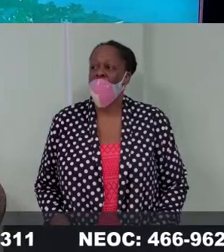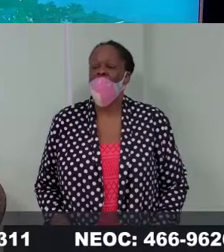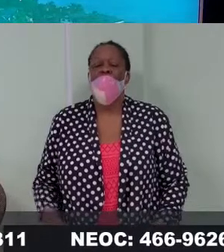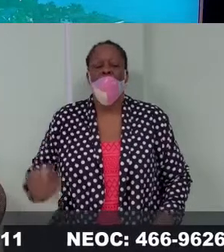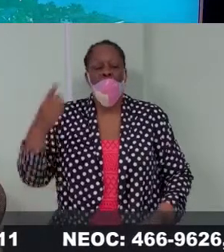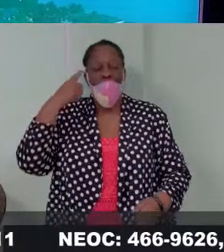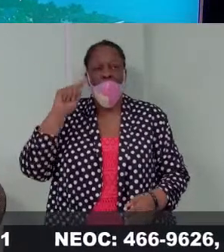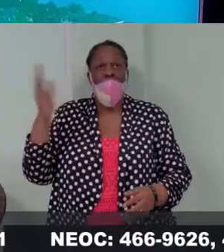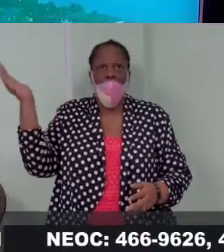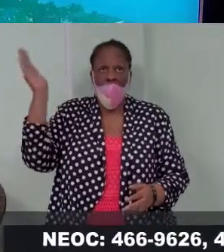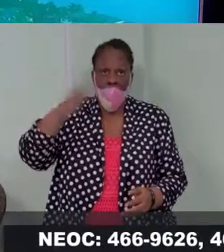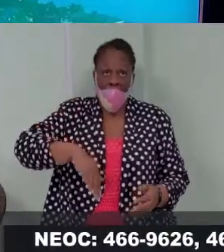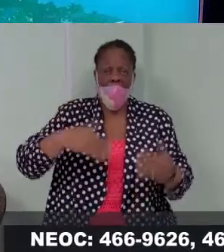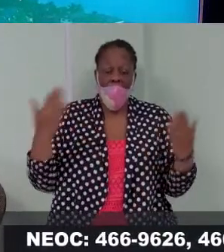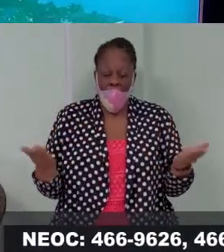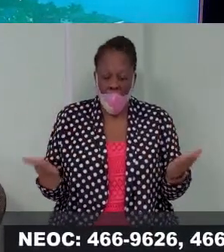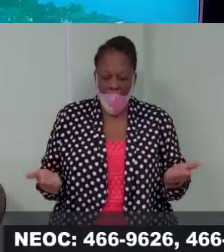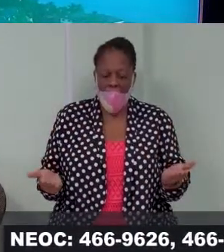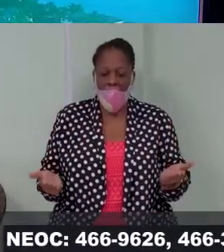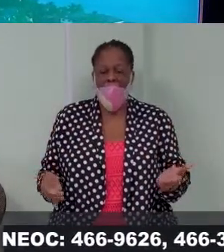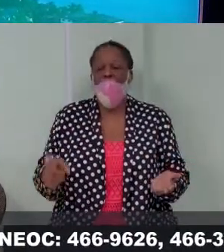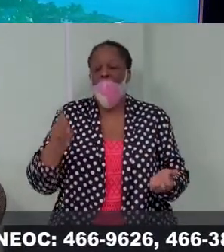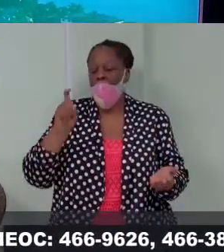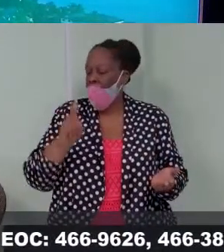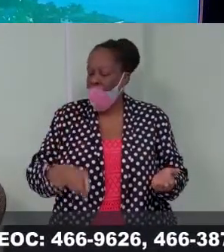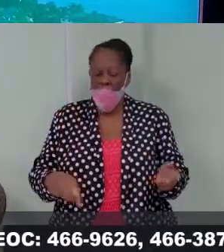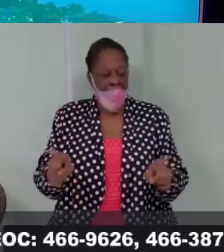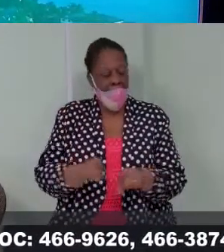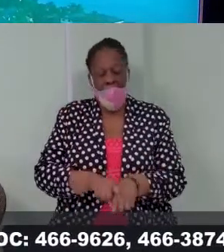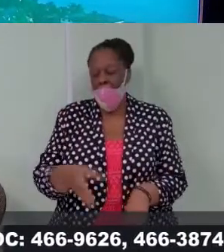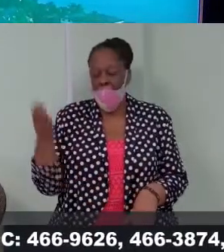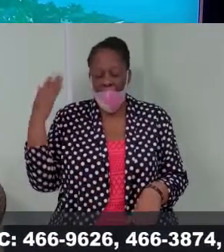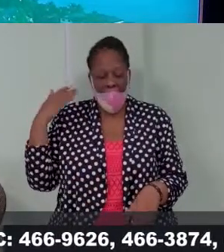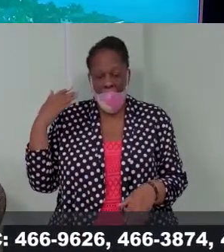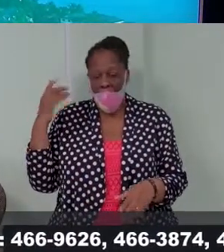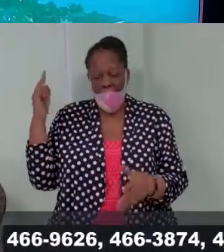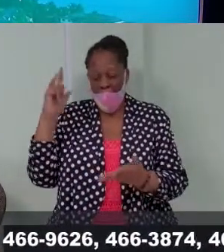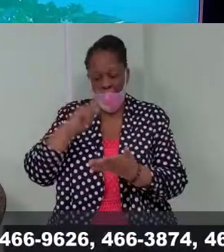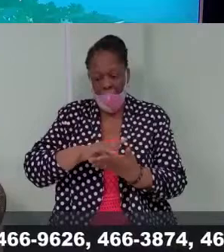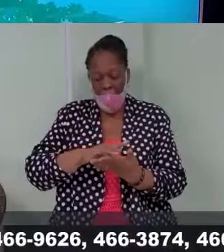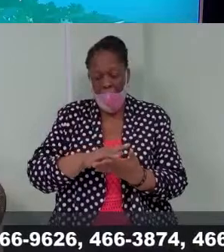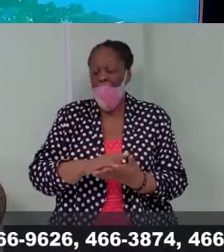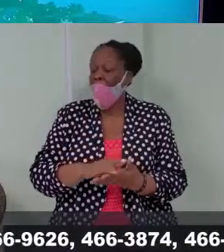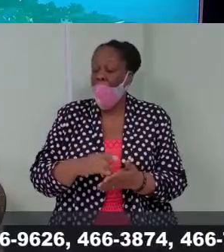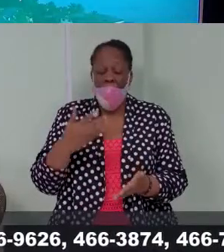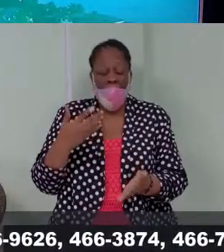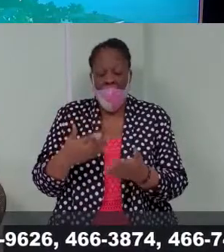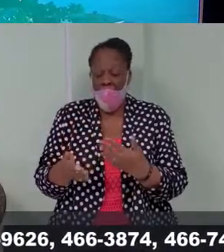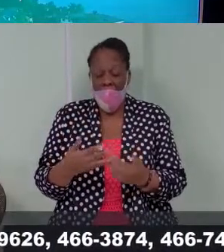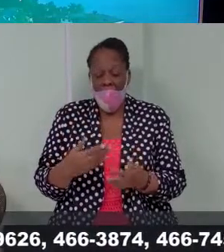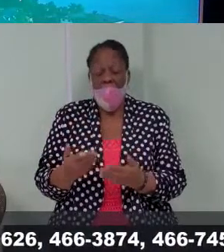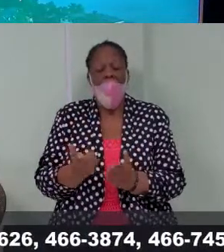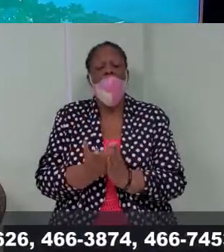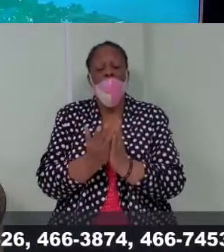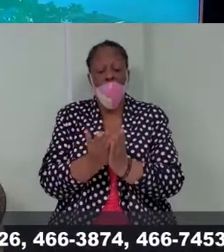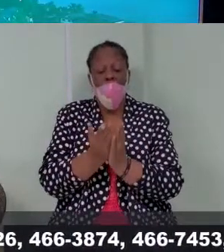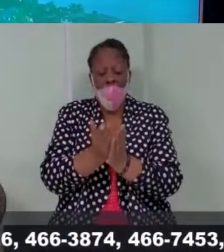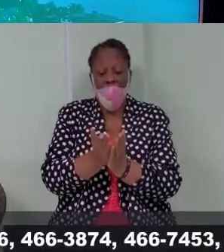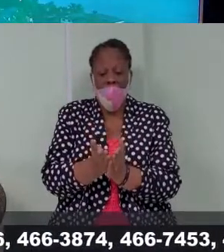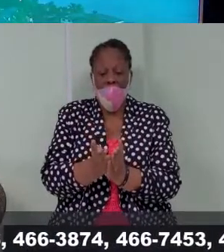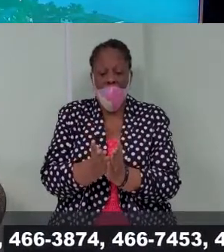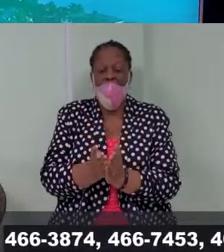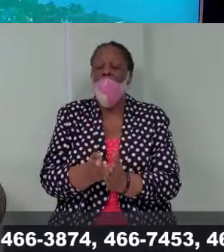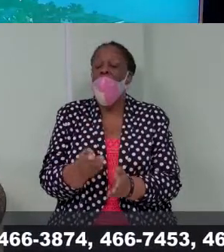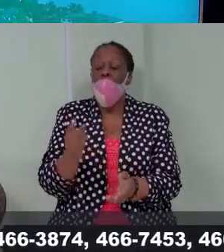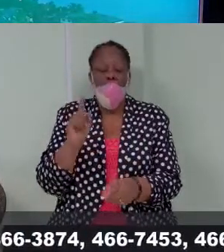test within 72 hours of arrival. And despite the fact that they have no plans to leave the ship,